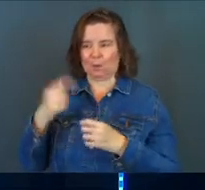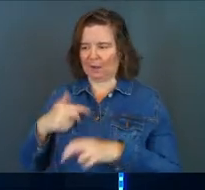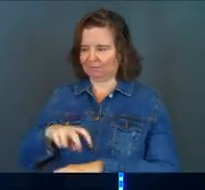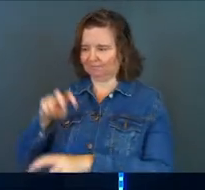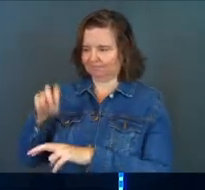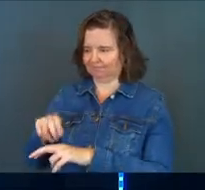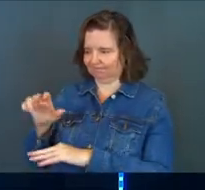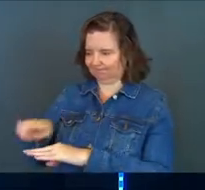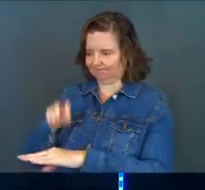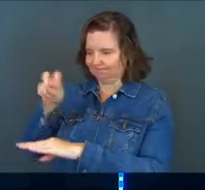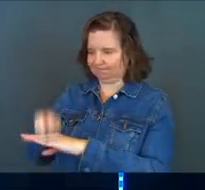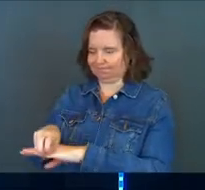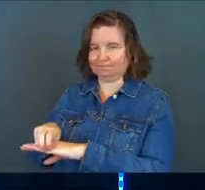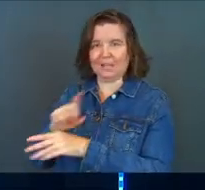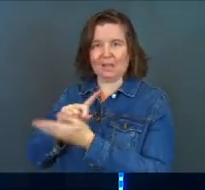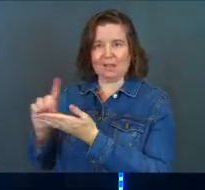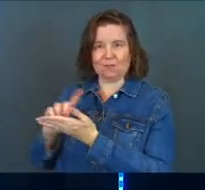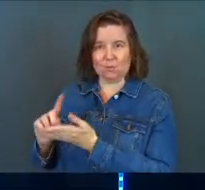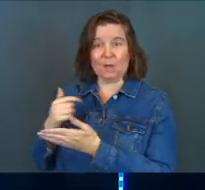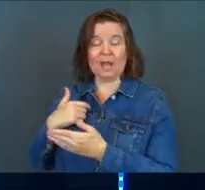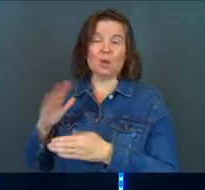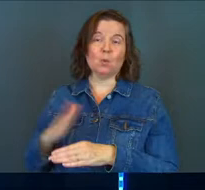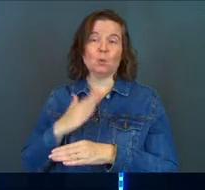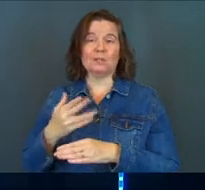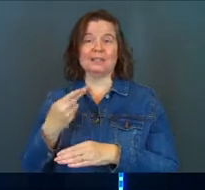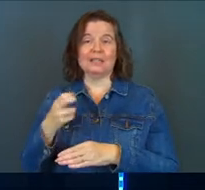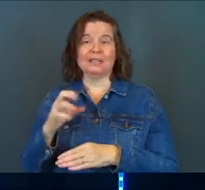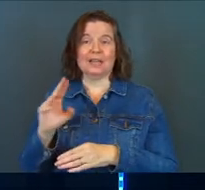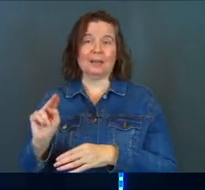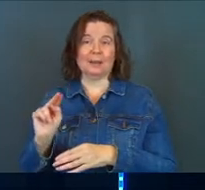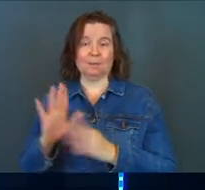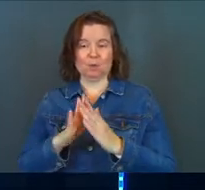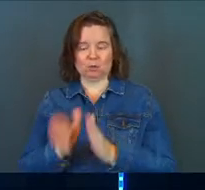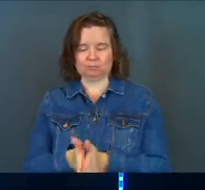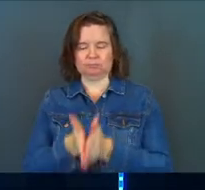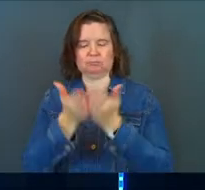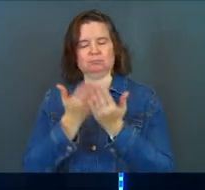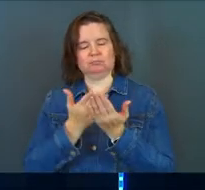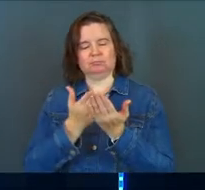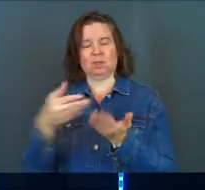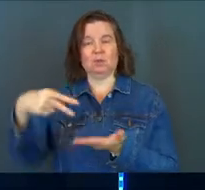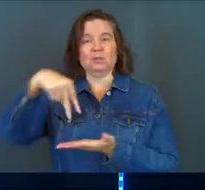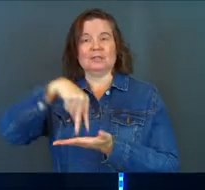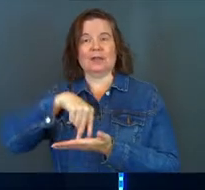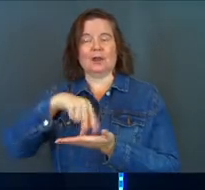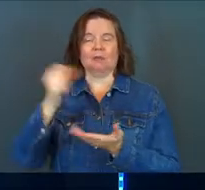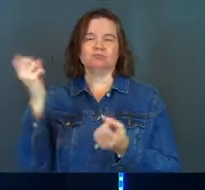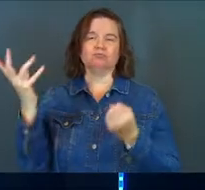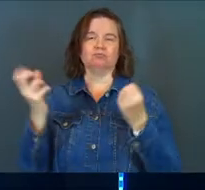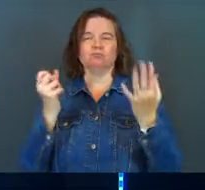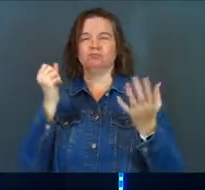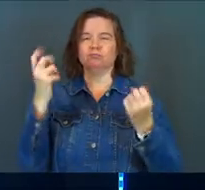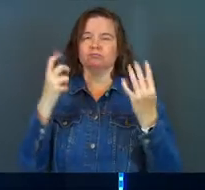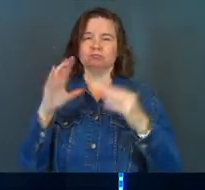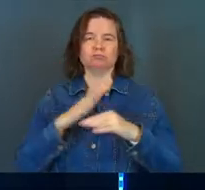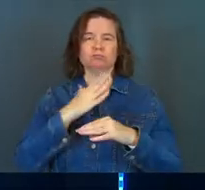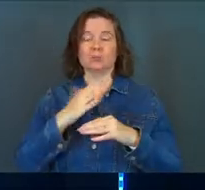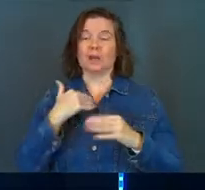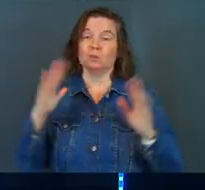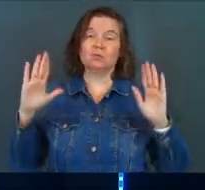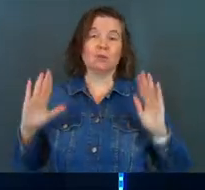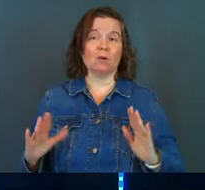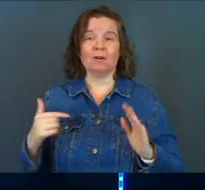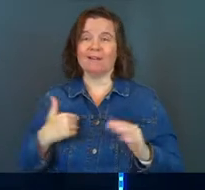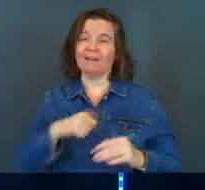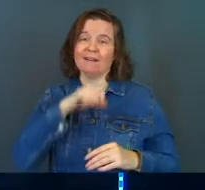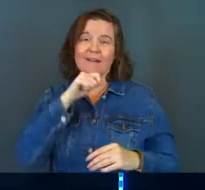in our pew every single week, and we would sing the hymns, and you had a hymn book in front of you. You'd stand, and you'd sing the hymns, and it was